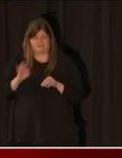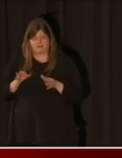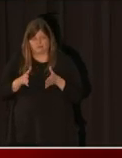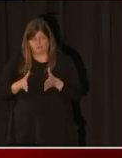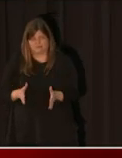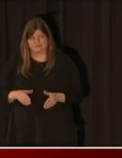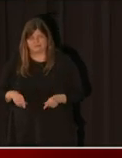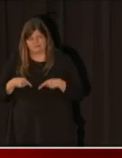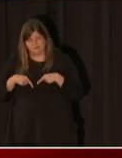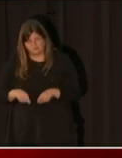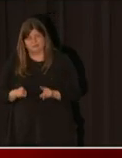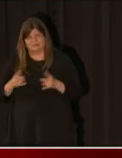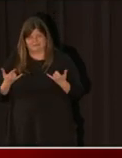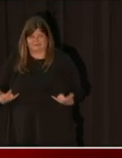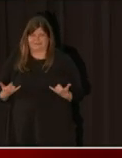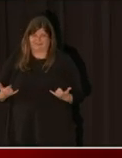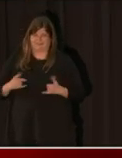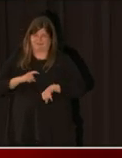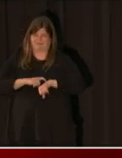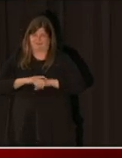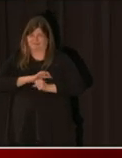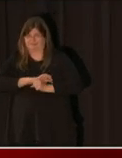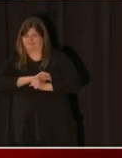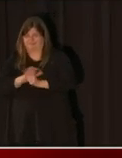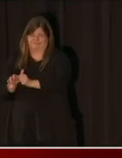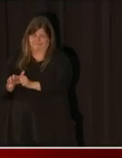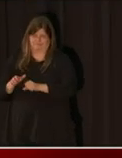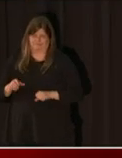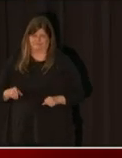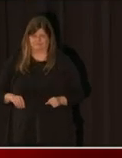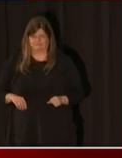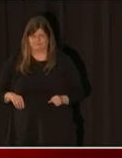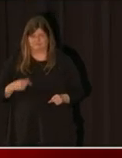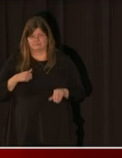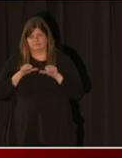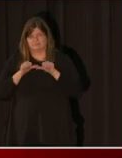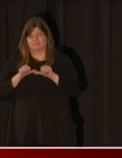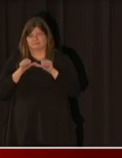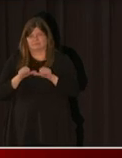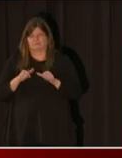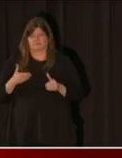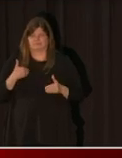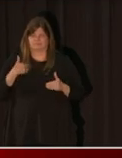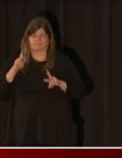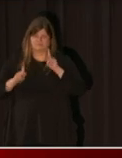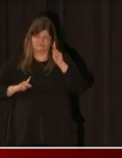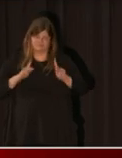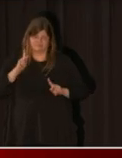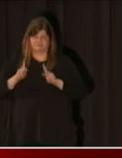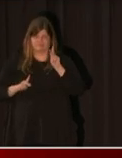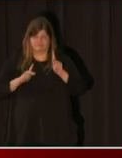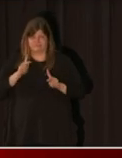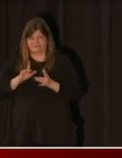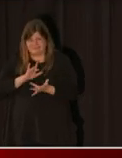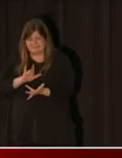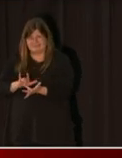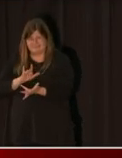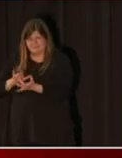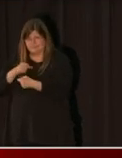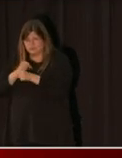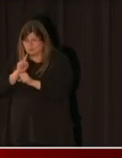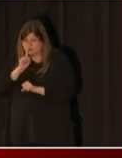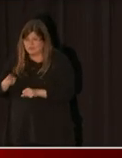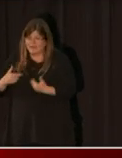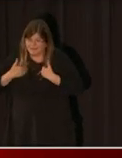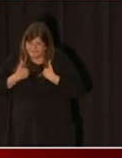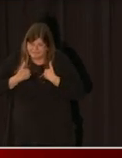we continue to have our outreach workers trying to serve people, make sure that they have what they need, but are also following the